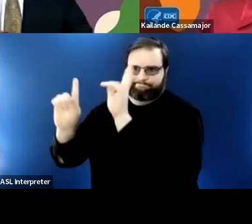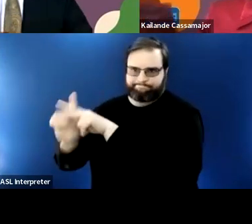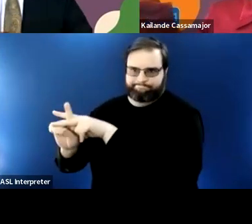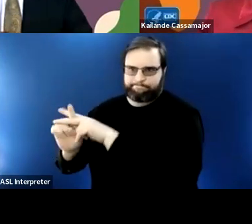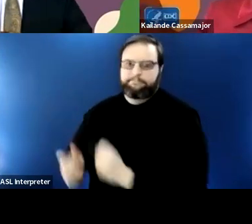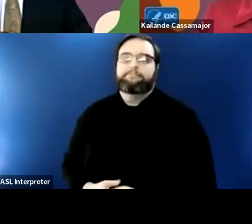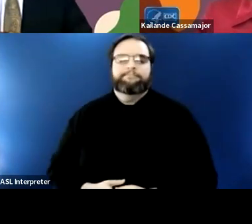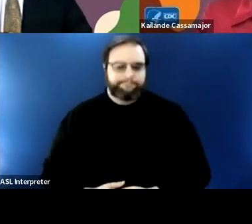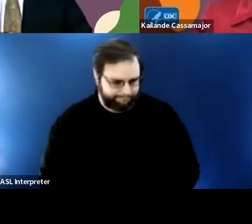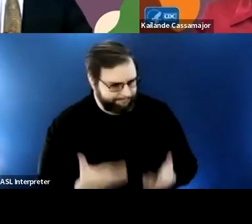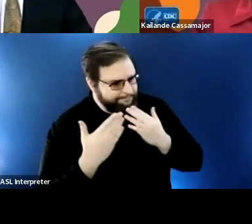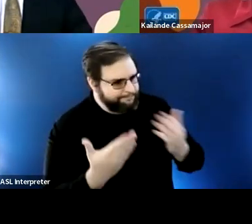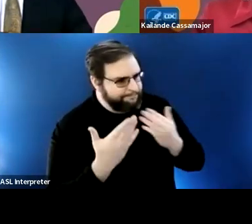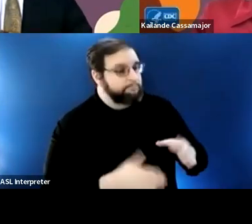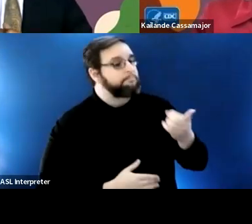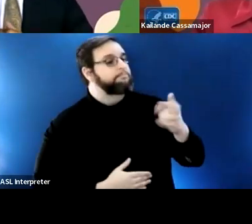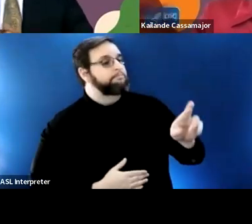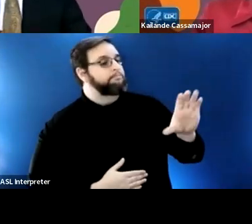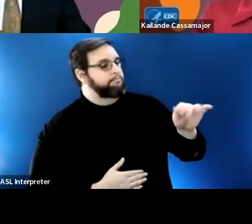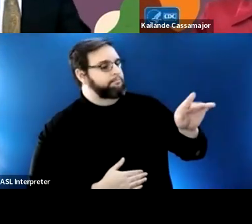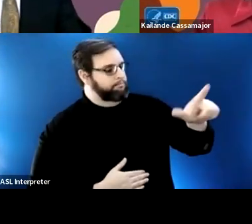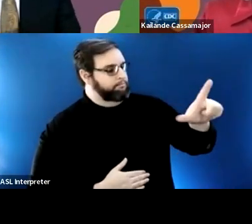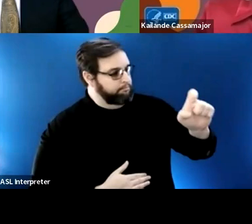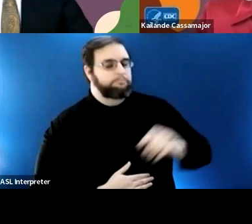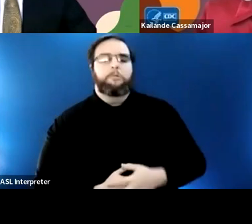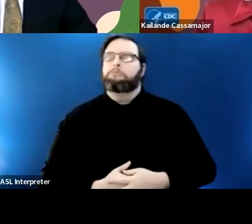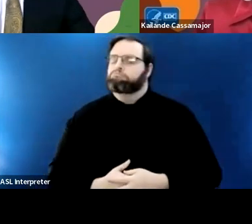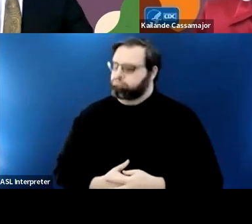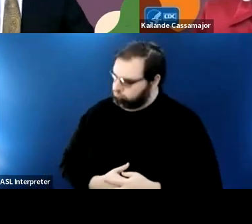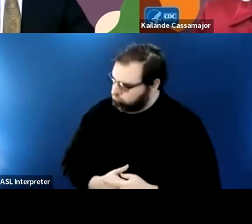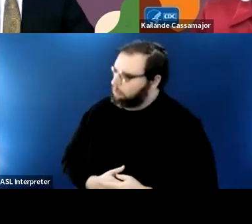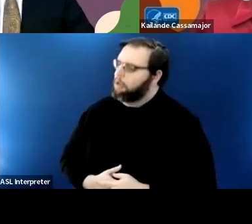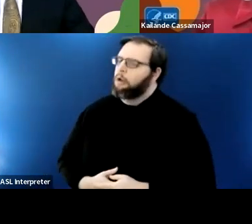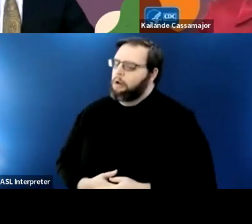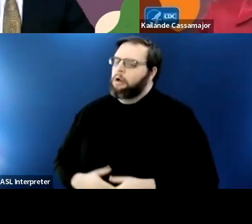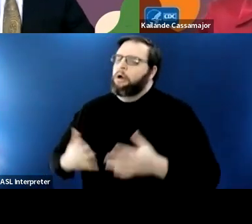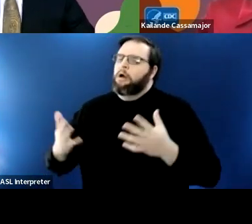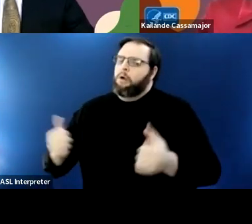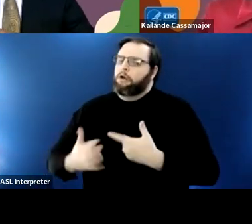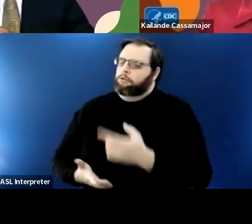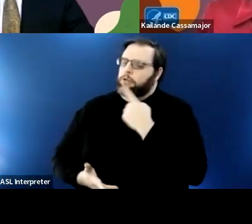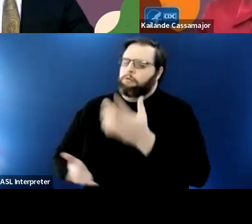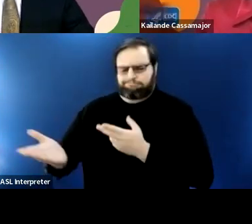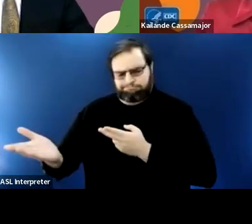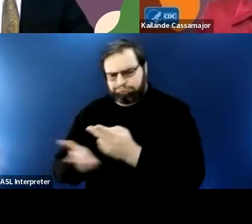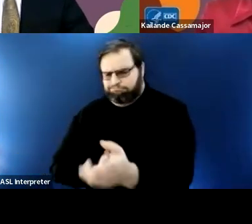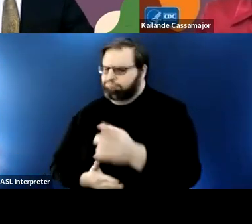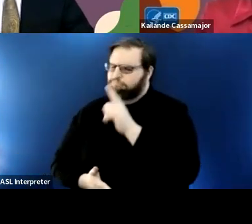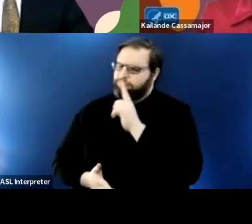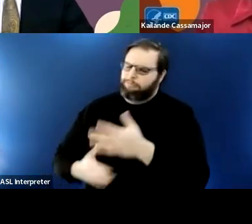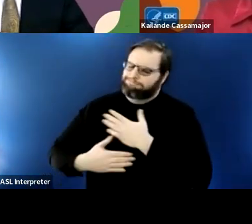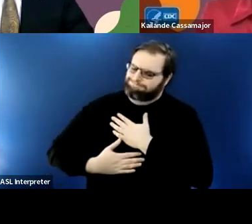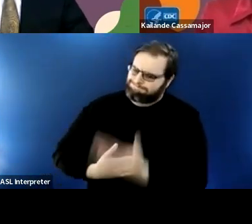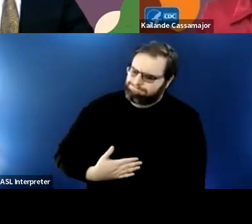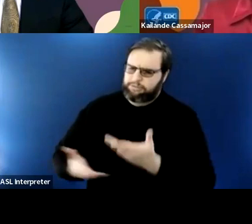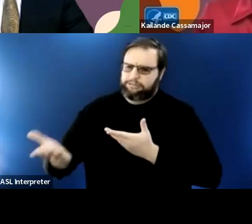thank you. Dr. Carlisle. Well, I just want to say what a honor and privilege it is to serve as